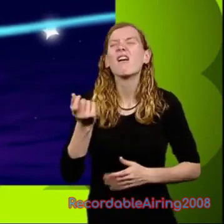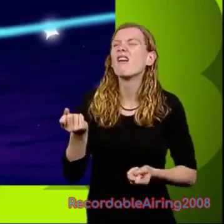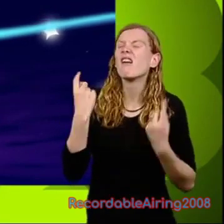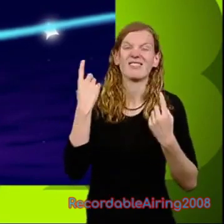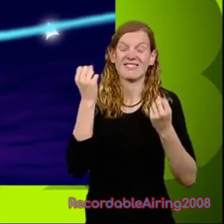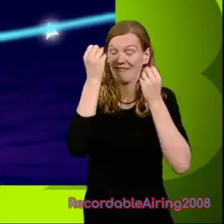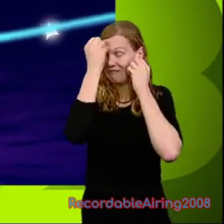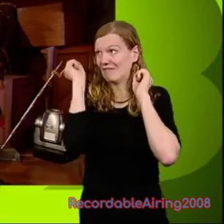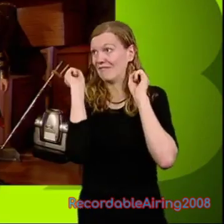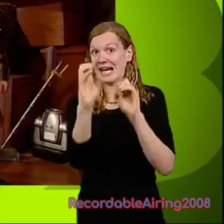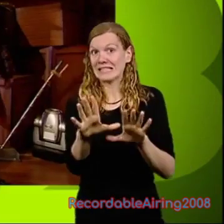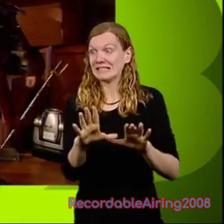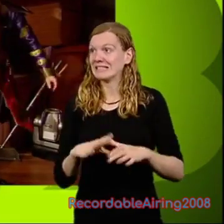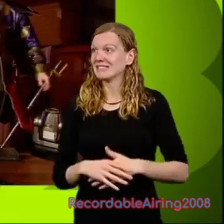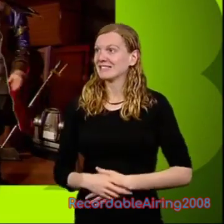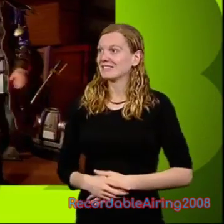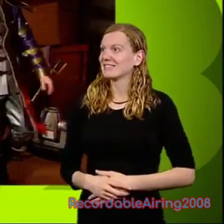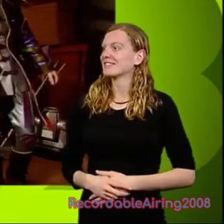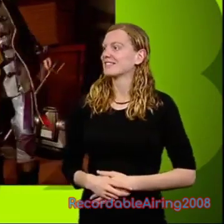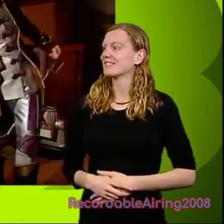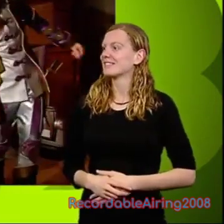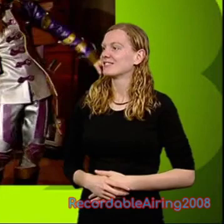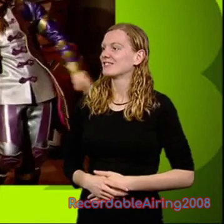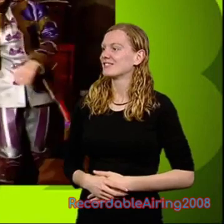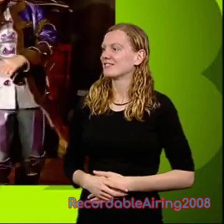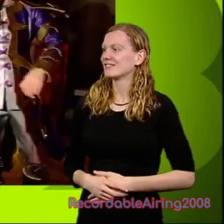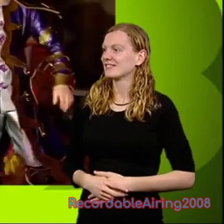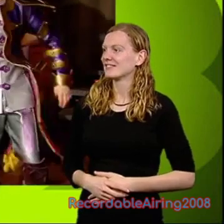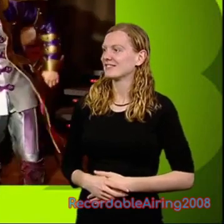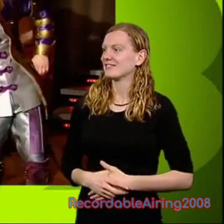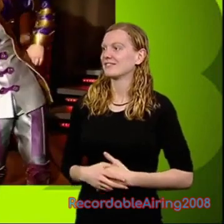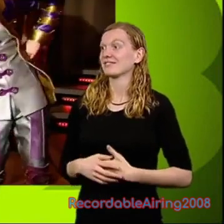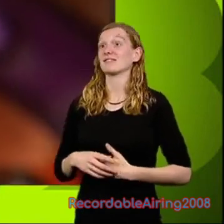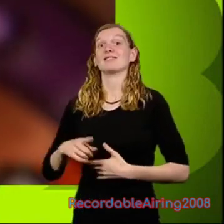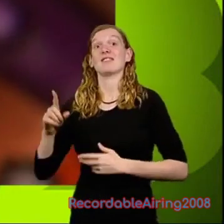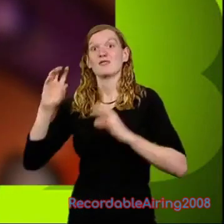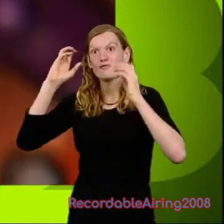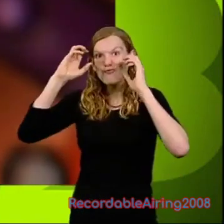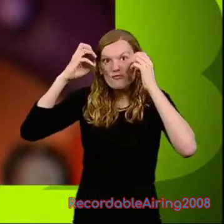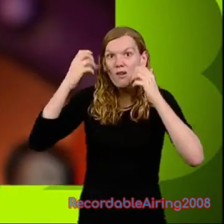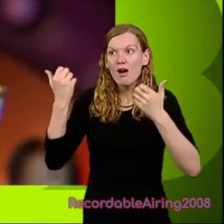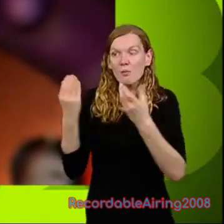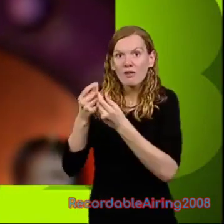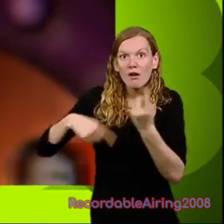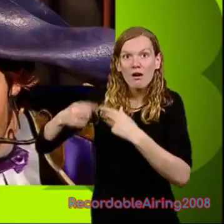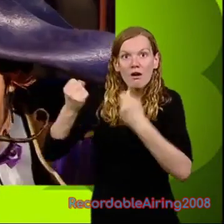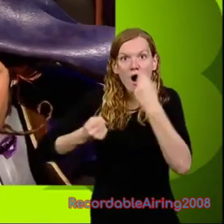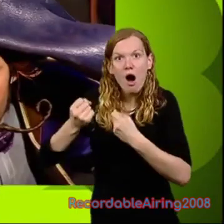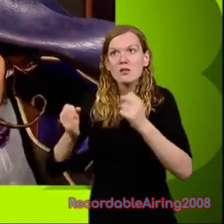Gusto Radio! Zorst there with the cars and the stars. Feeling any better, Captain?